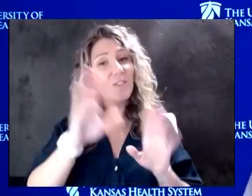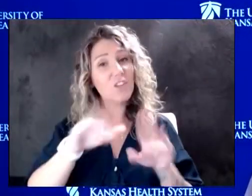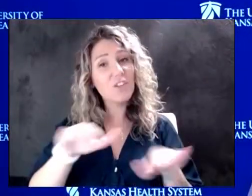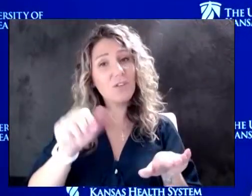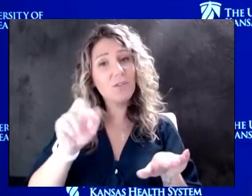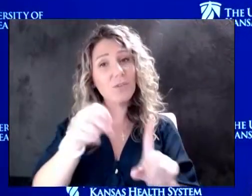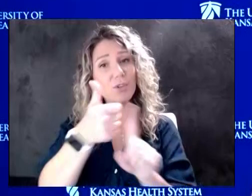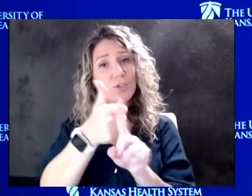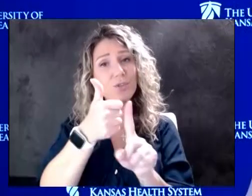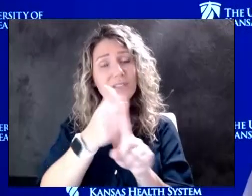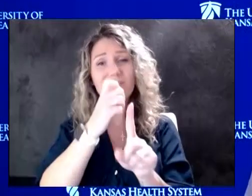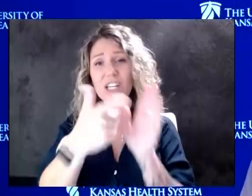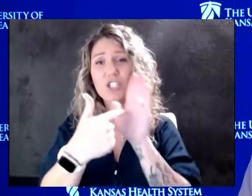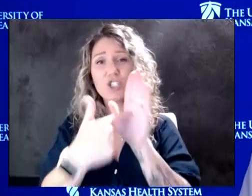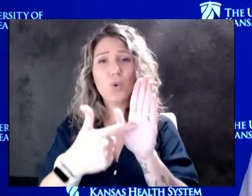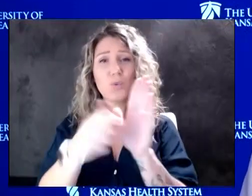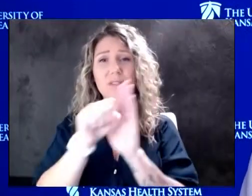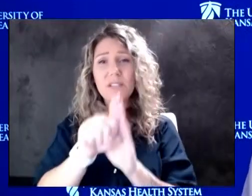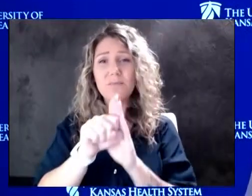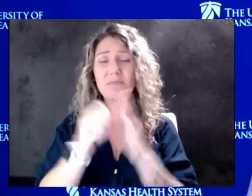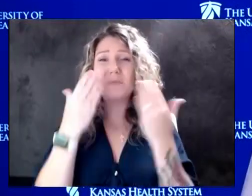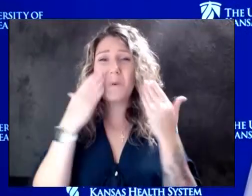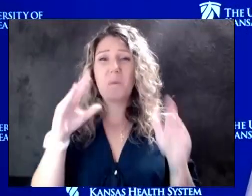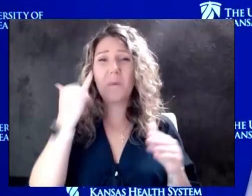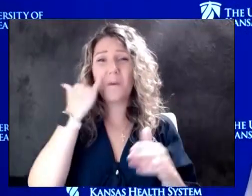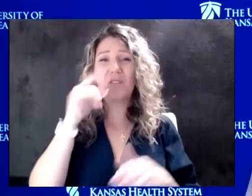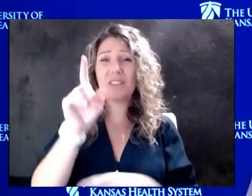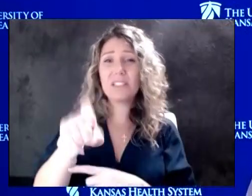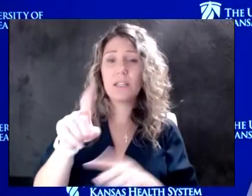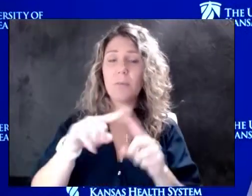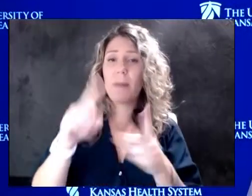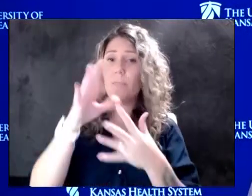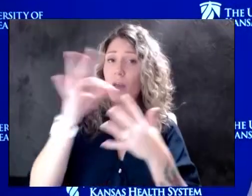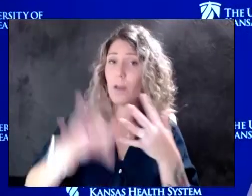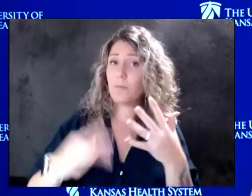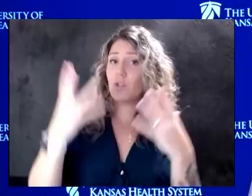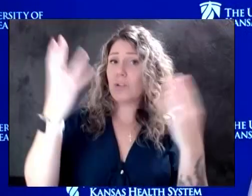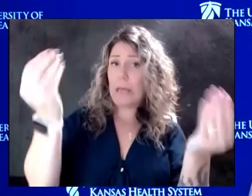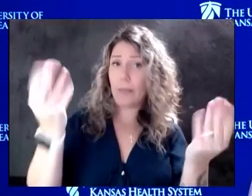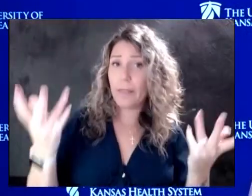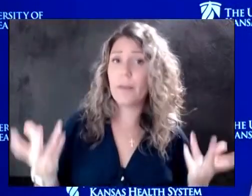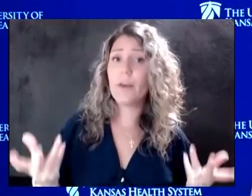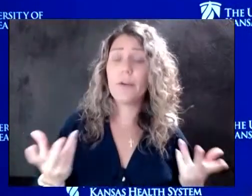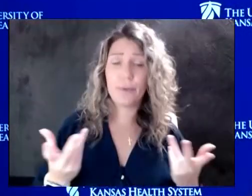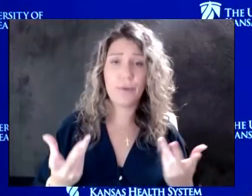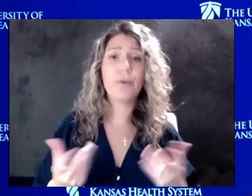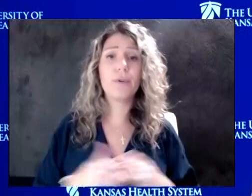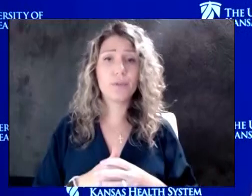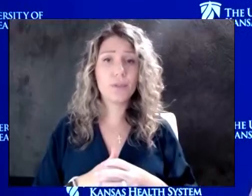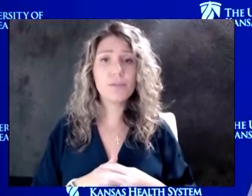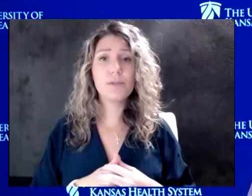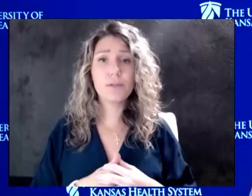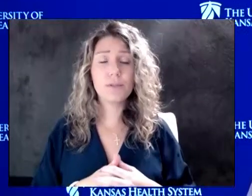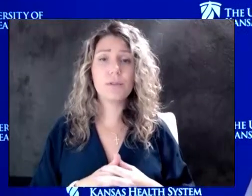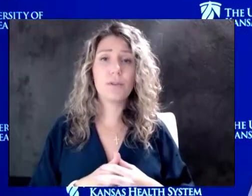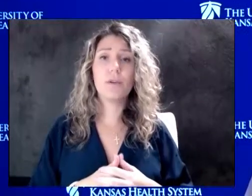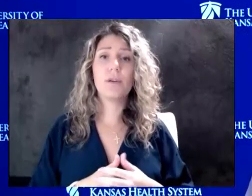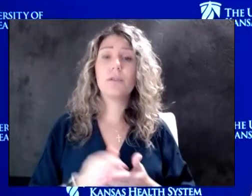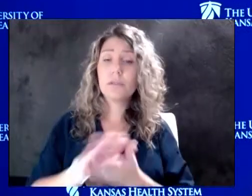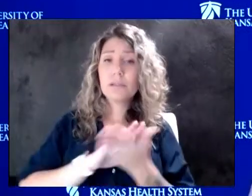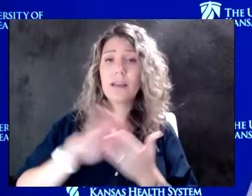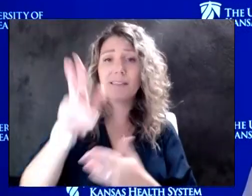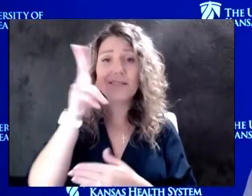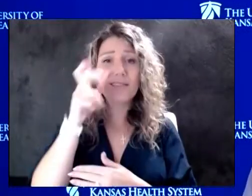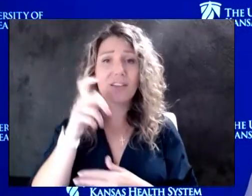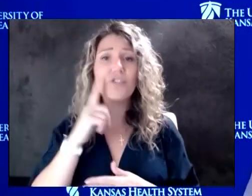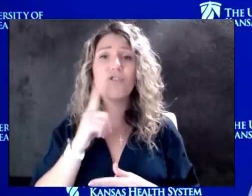I don't know that it's needed, but these are the options out there, and it's insightful for me to hear these from